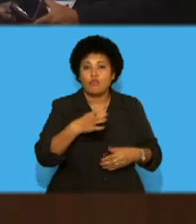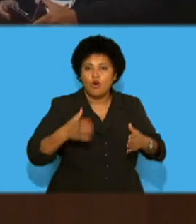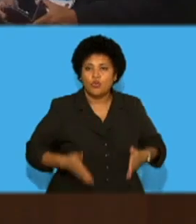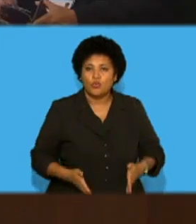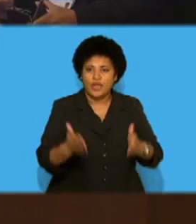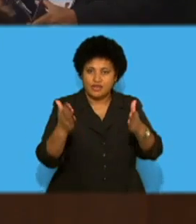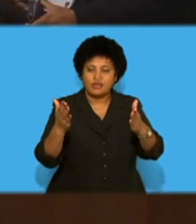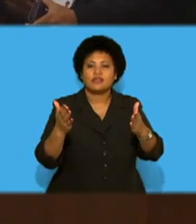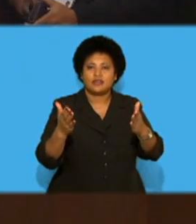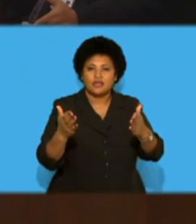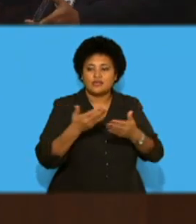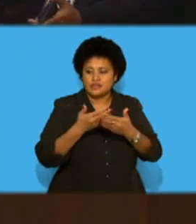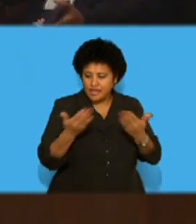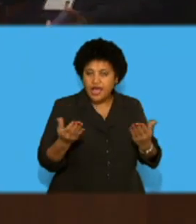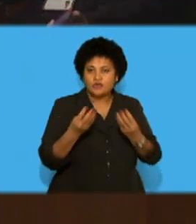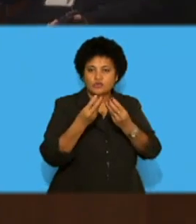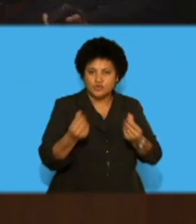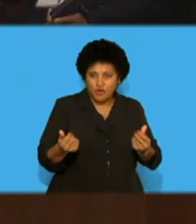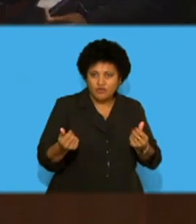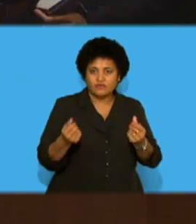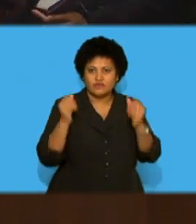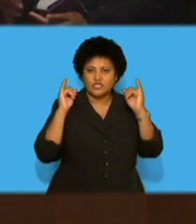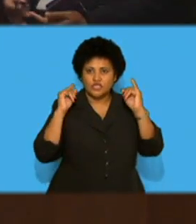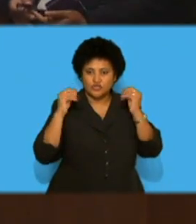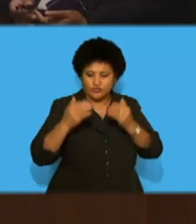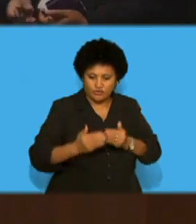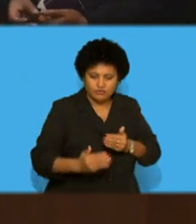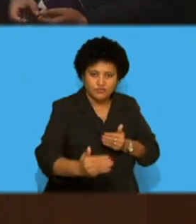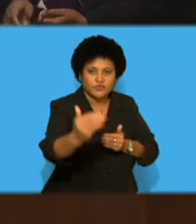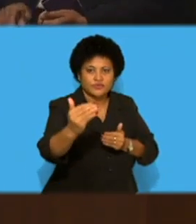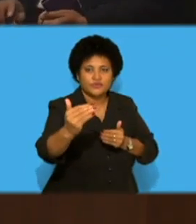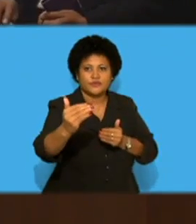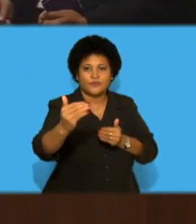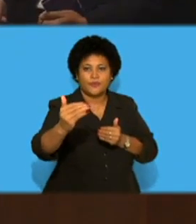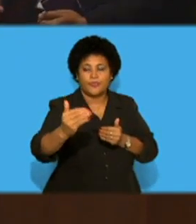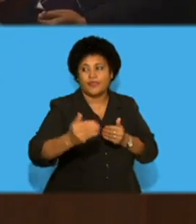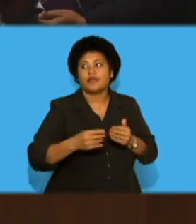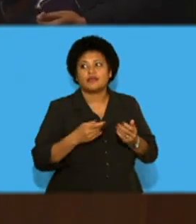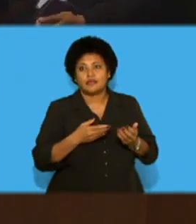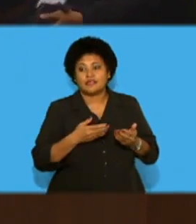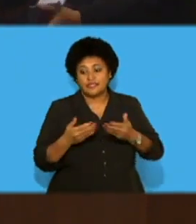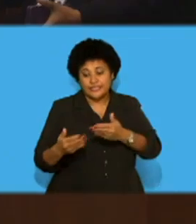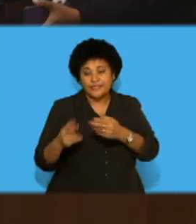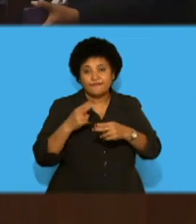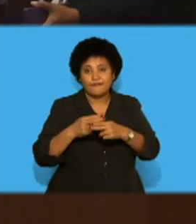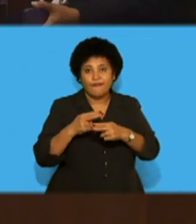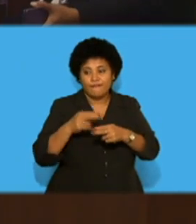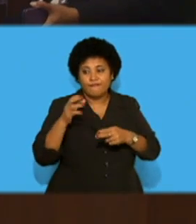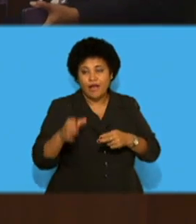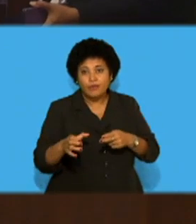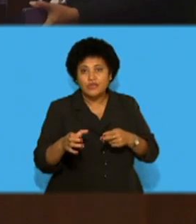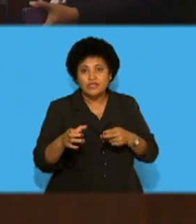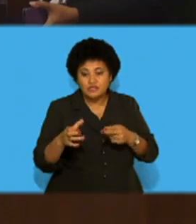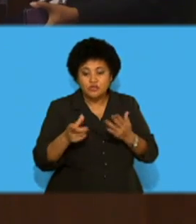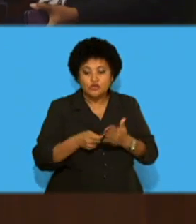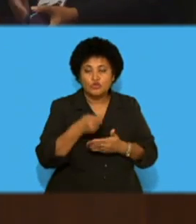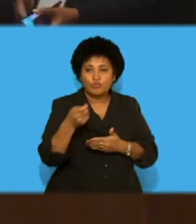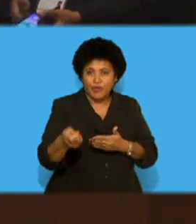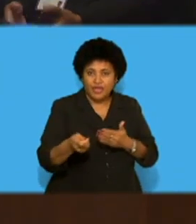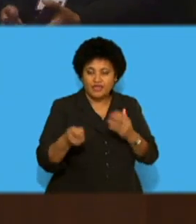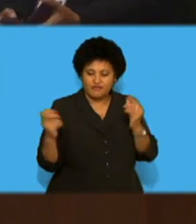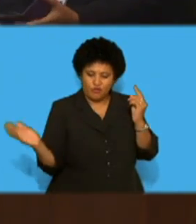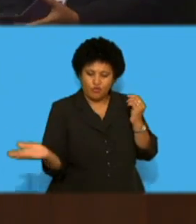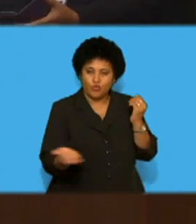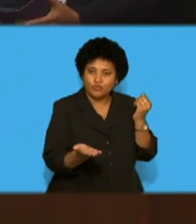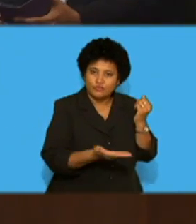the issue of labor shortage for cane cutters. It also gives them better pricing for cane harvesting, Madam Speaker. And what it means